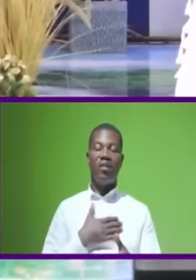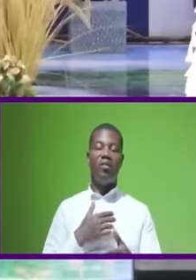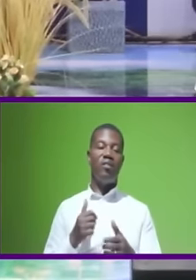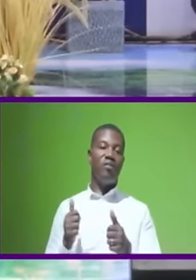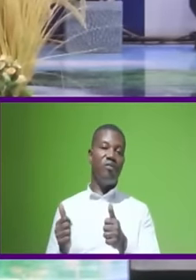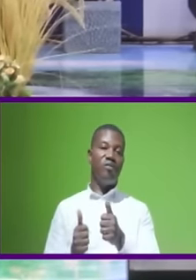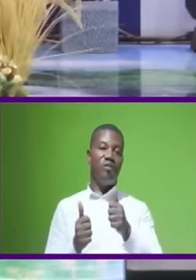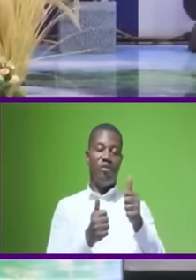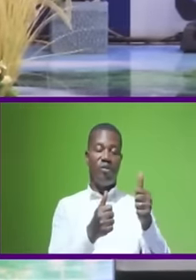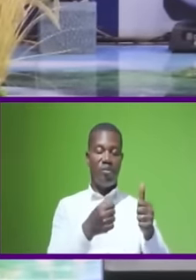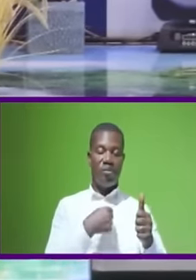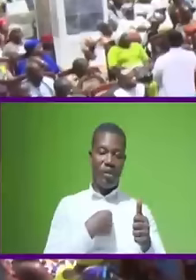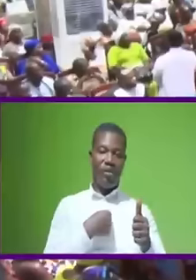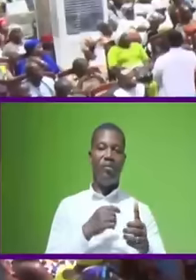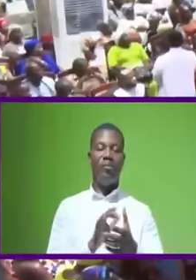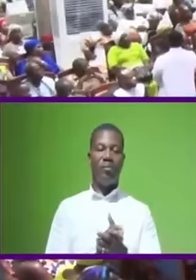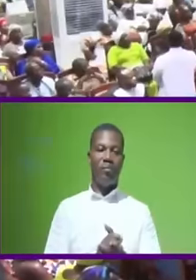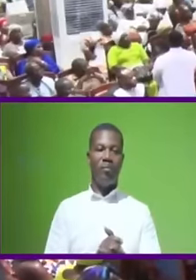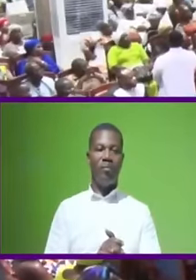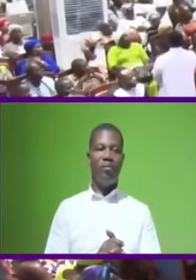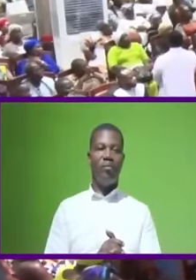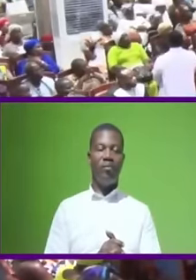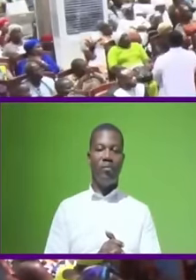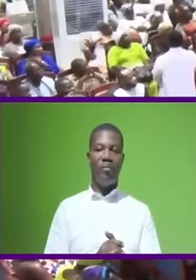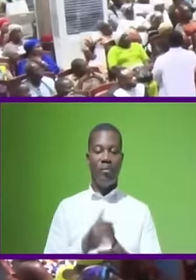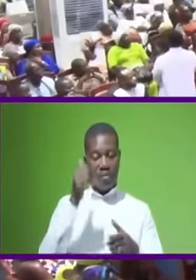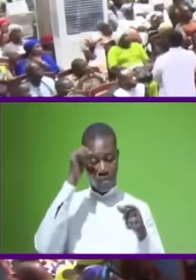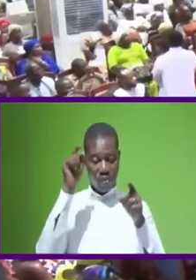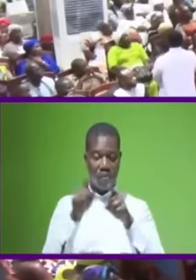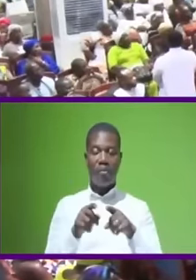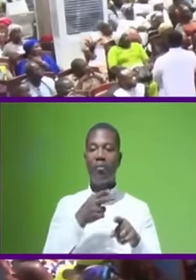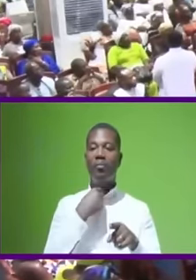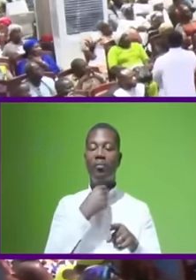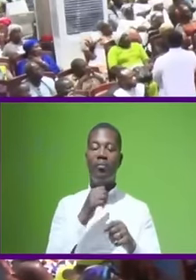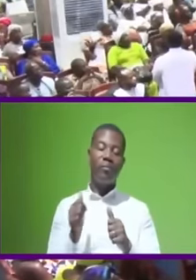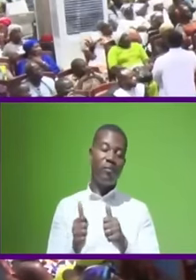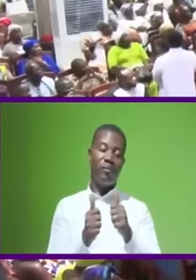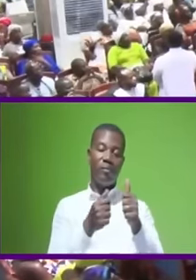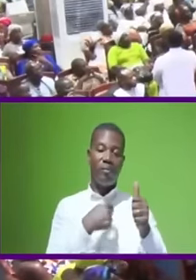Also, amen. And then amen. All the other brothers are my disciples.